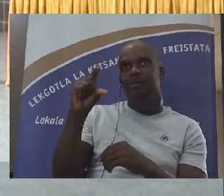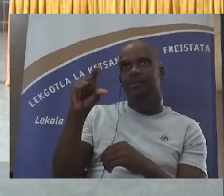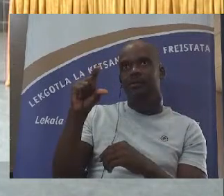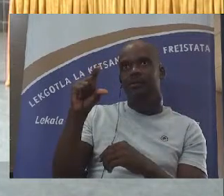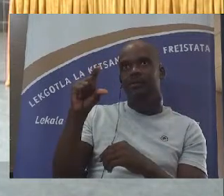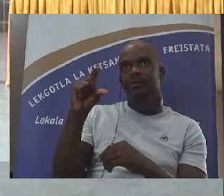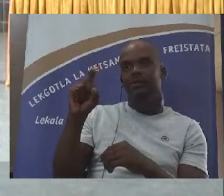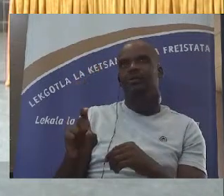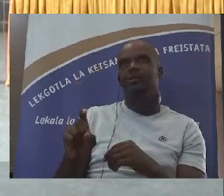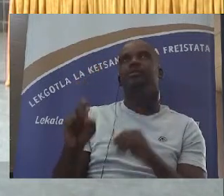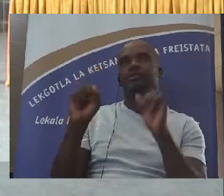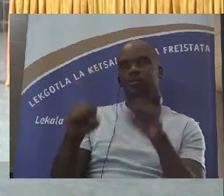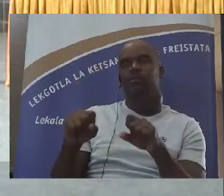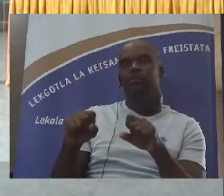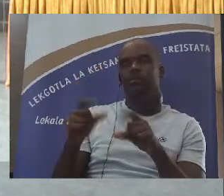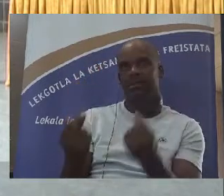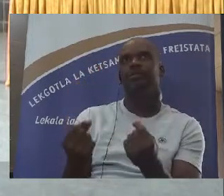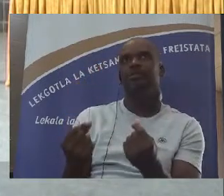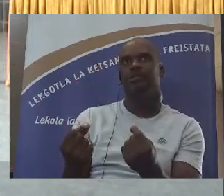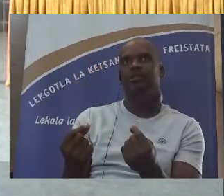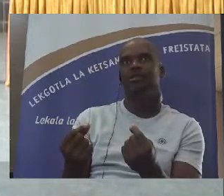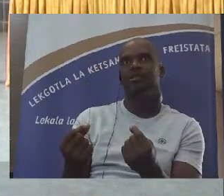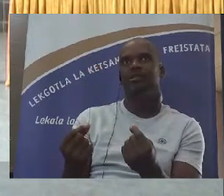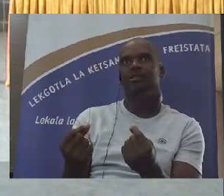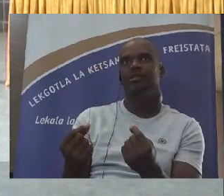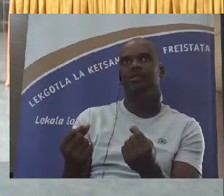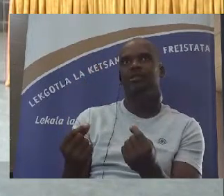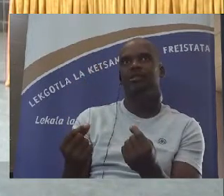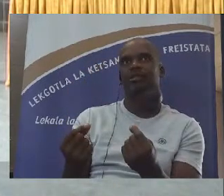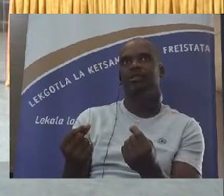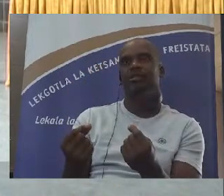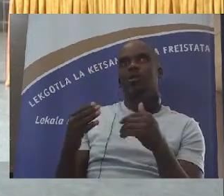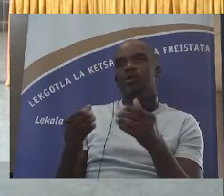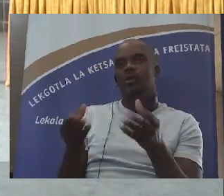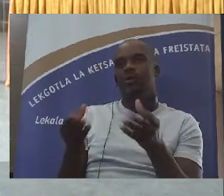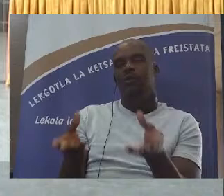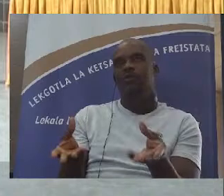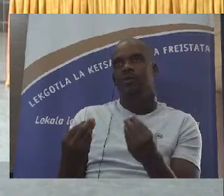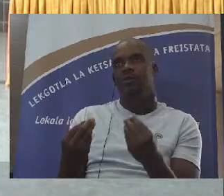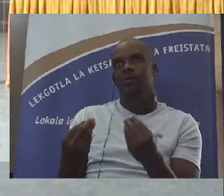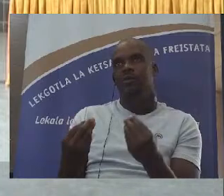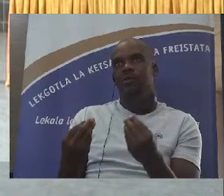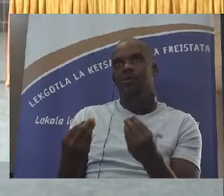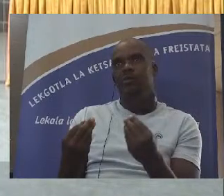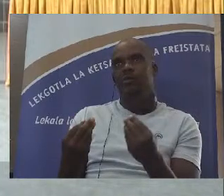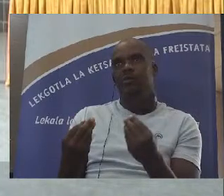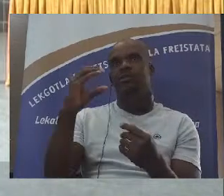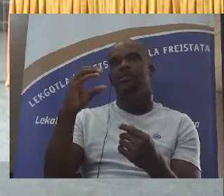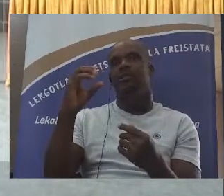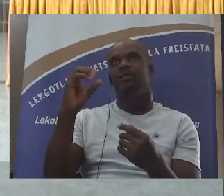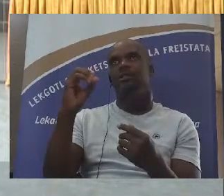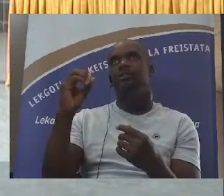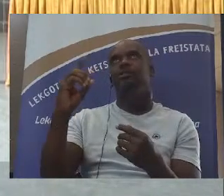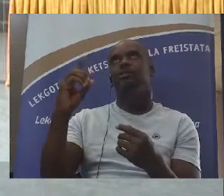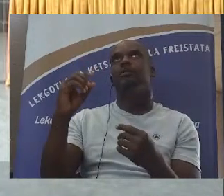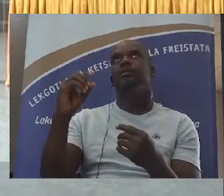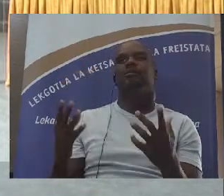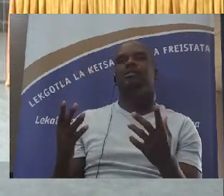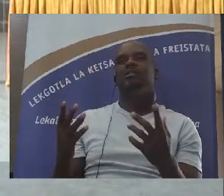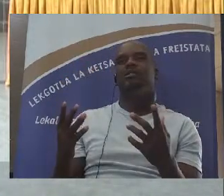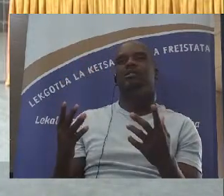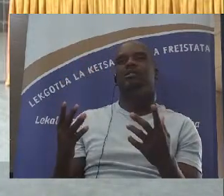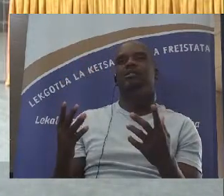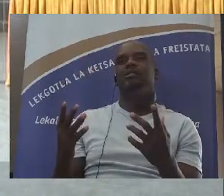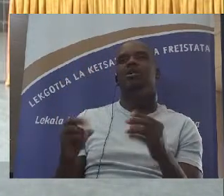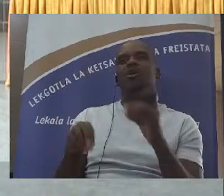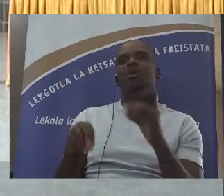go fumana as businesses. So bothata bo re na le bone gape re na le bothata ba gore batho ba fumana di